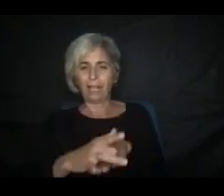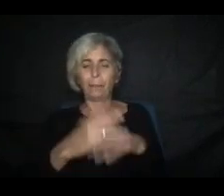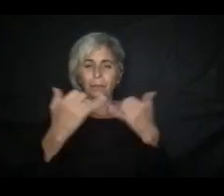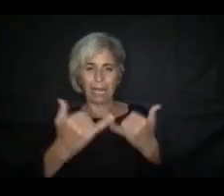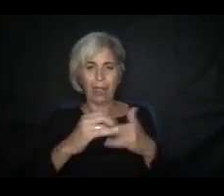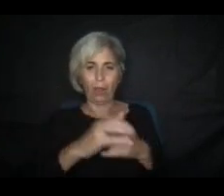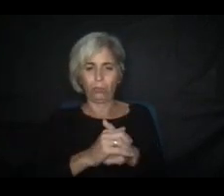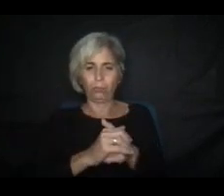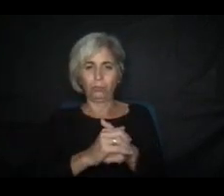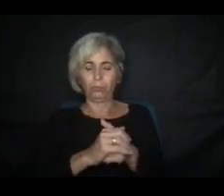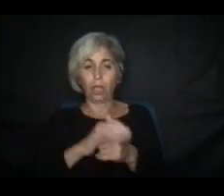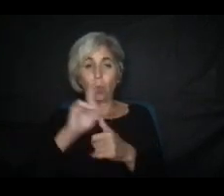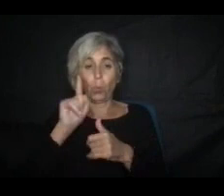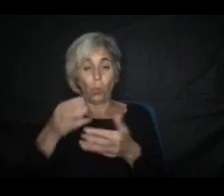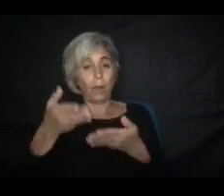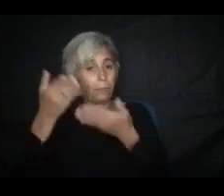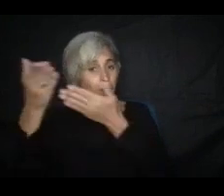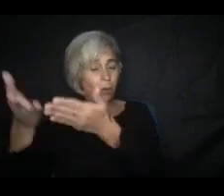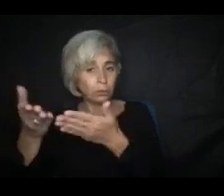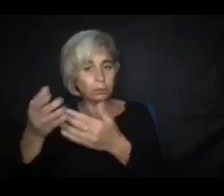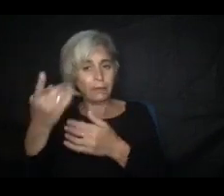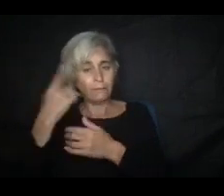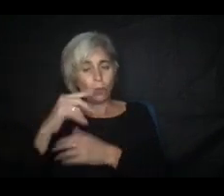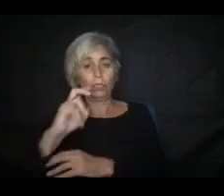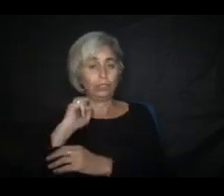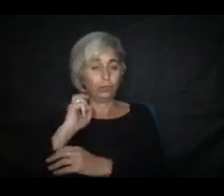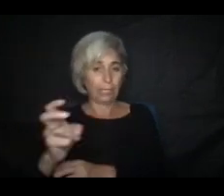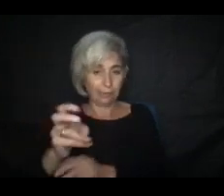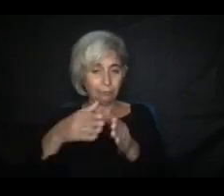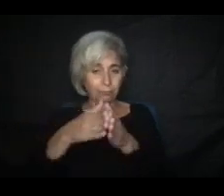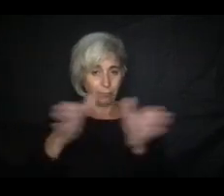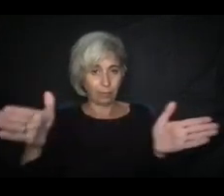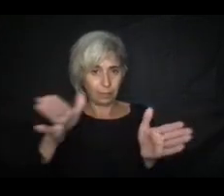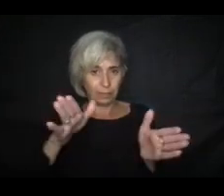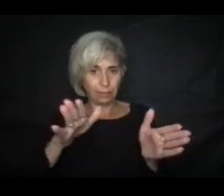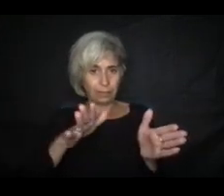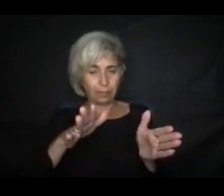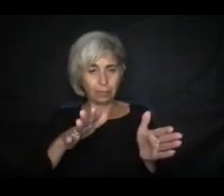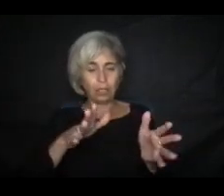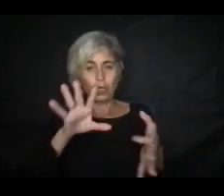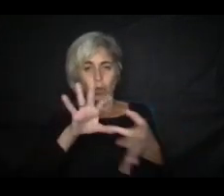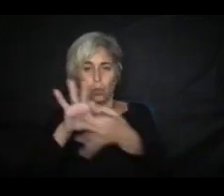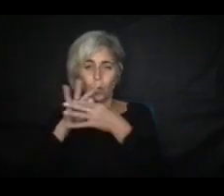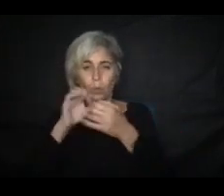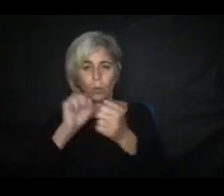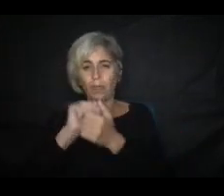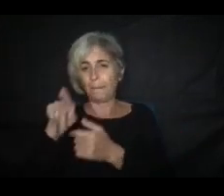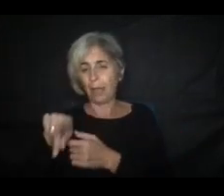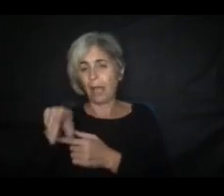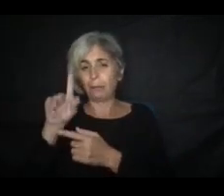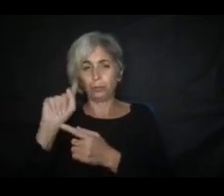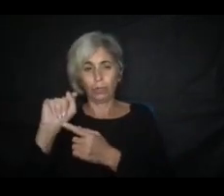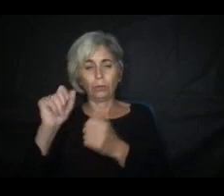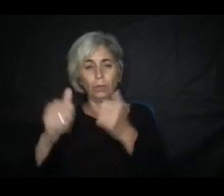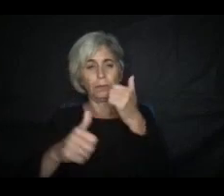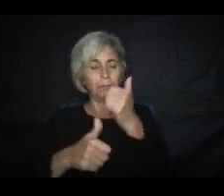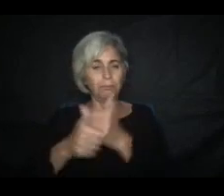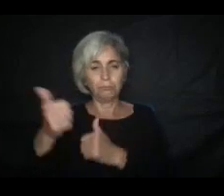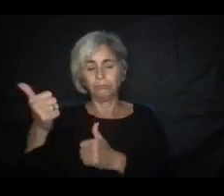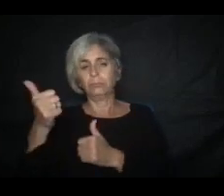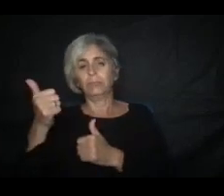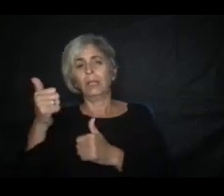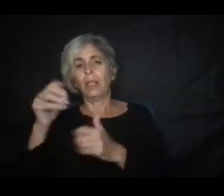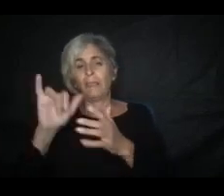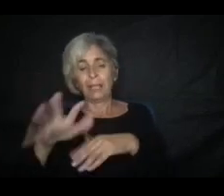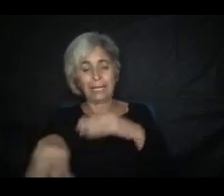One of the proposals for transit, on top of coordinating with PalmTran for better headways, would be the